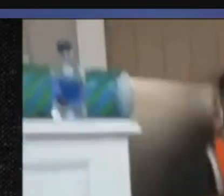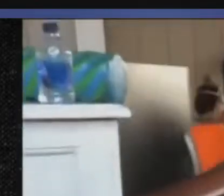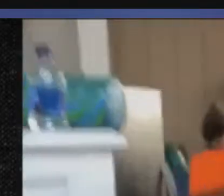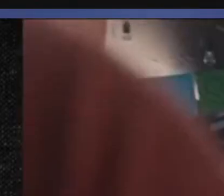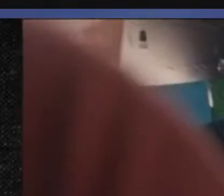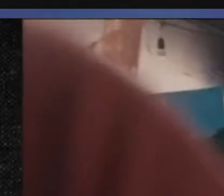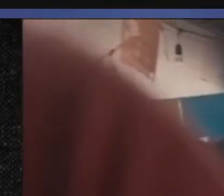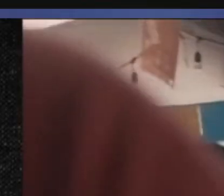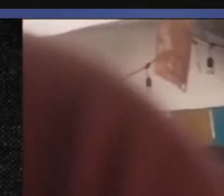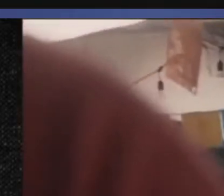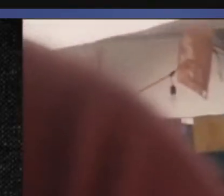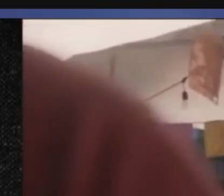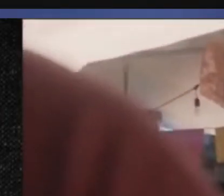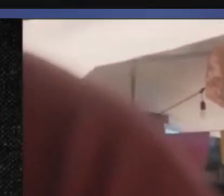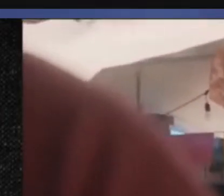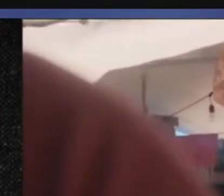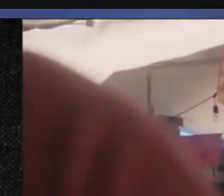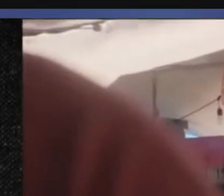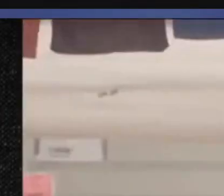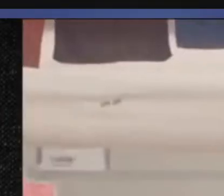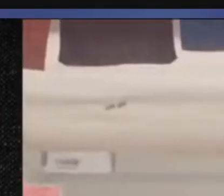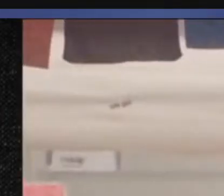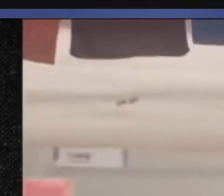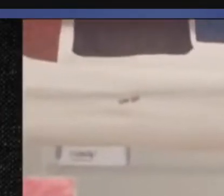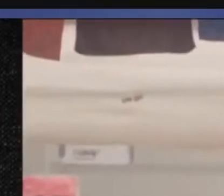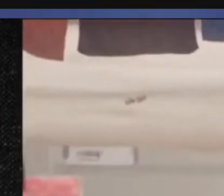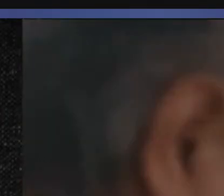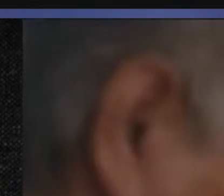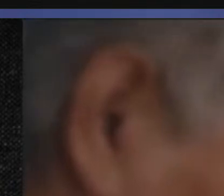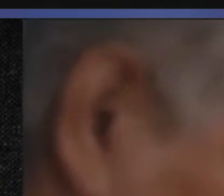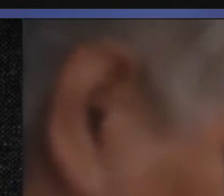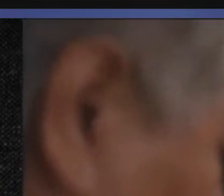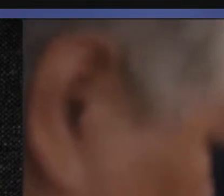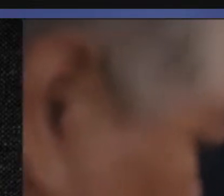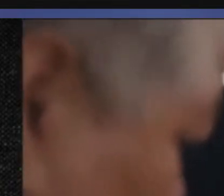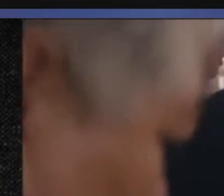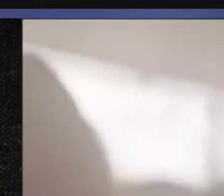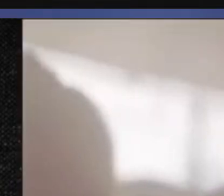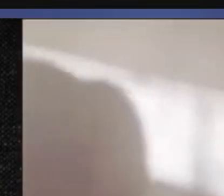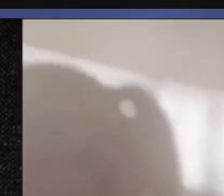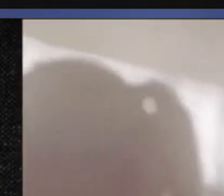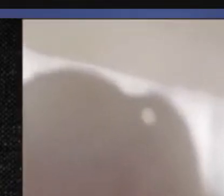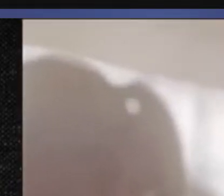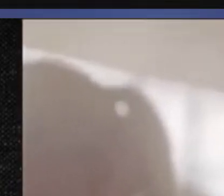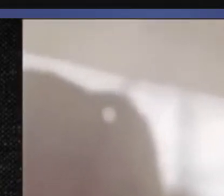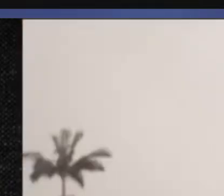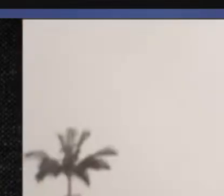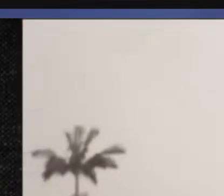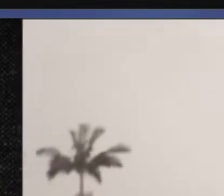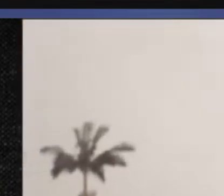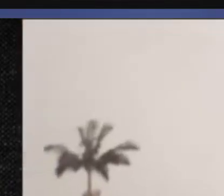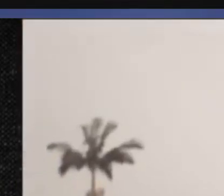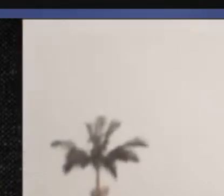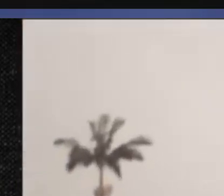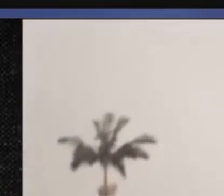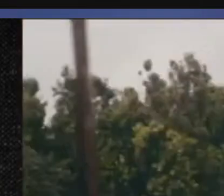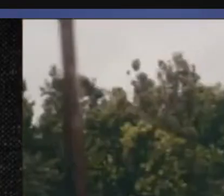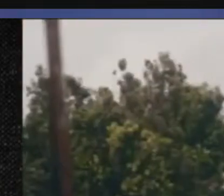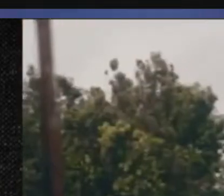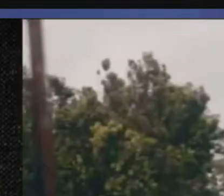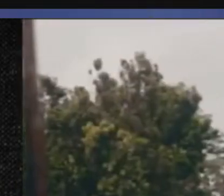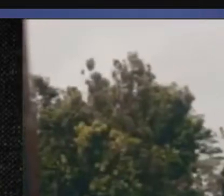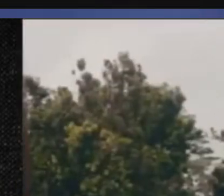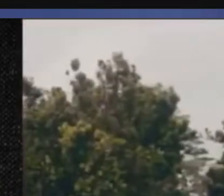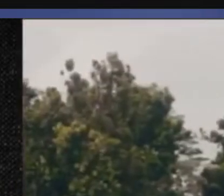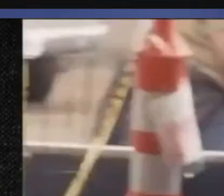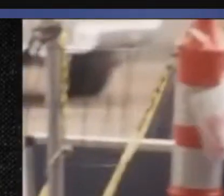So it was huge. They were watching out for each other. Hello everybody, thank you for coming. Thank you for the support from everybody. As we go through this,